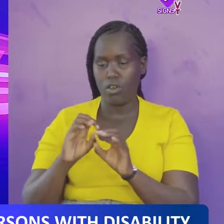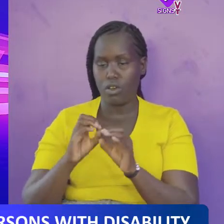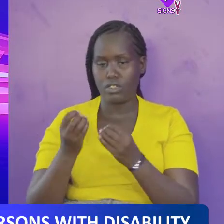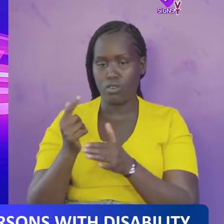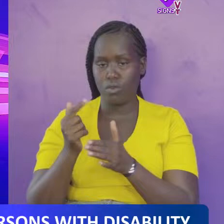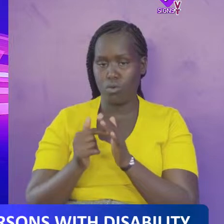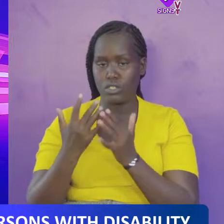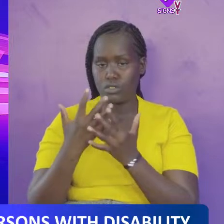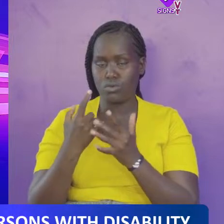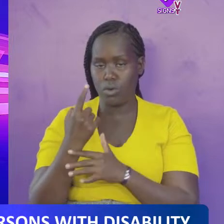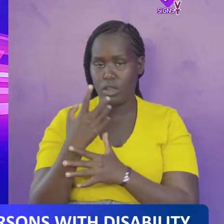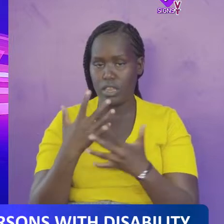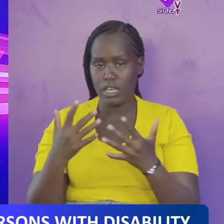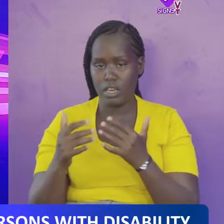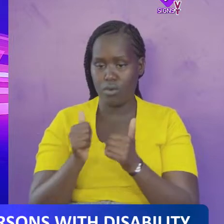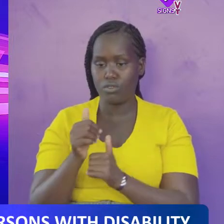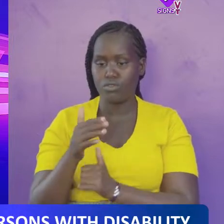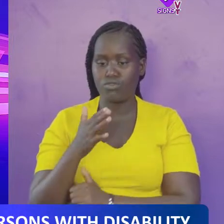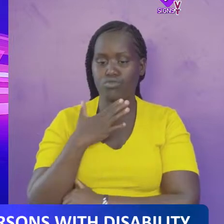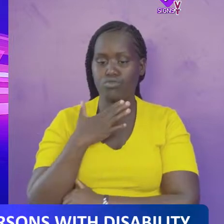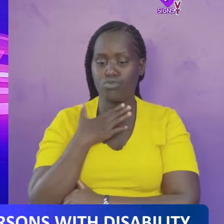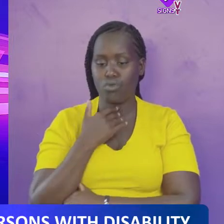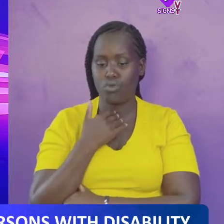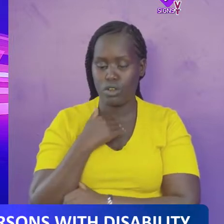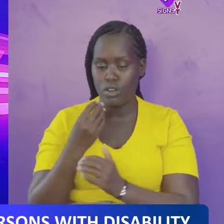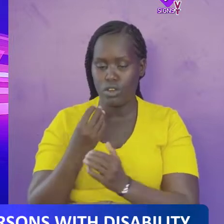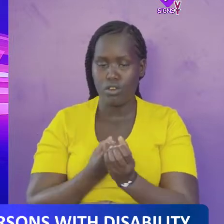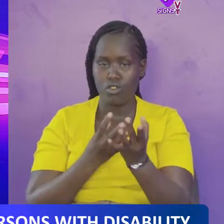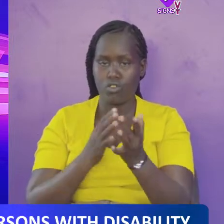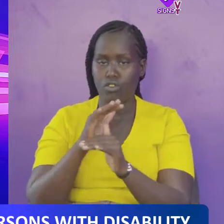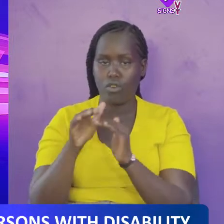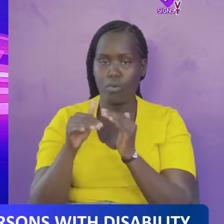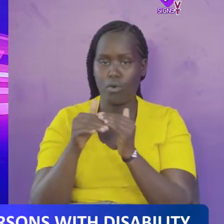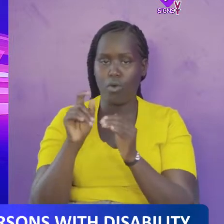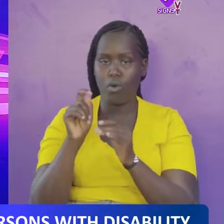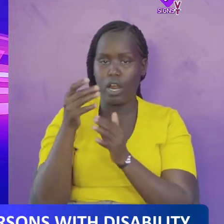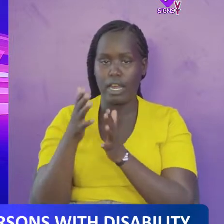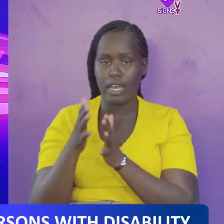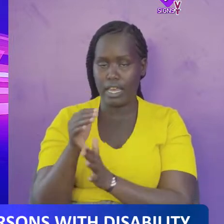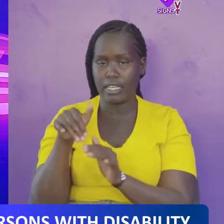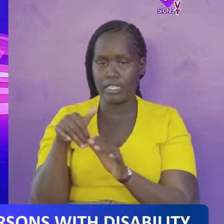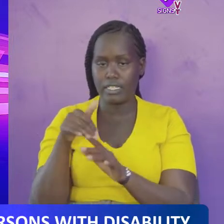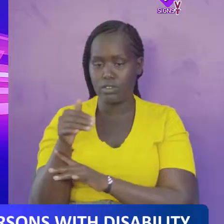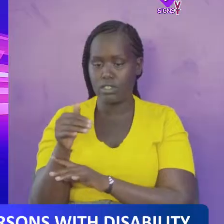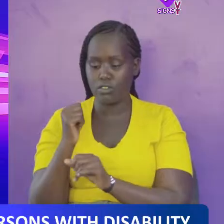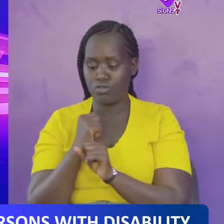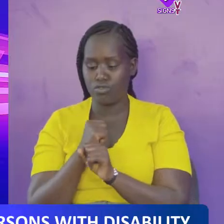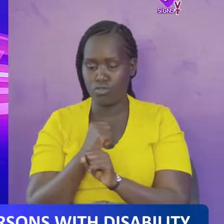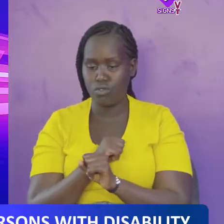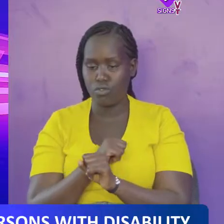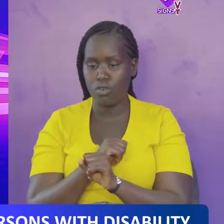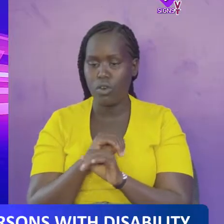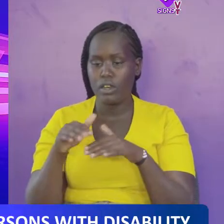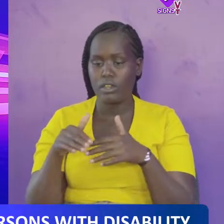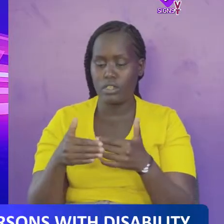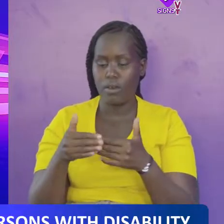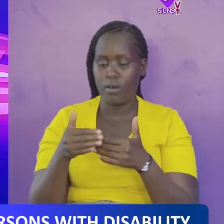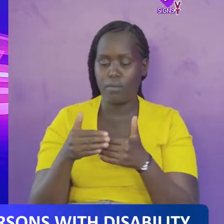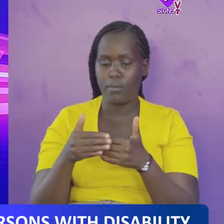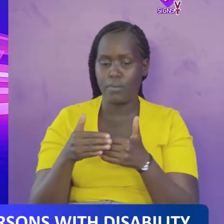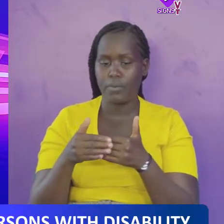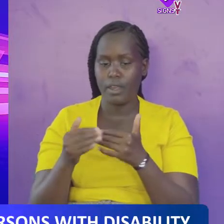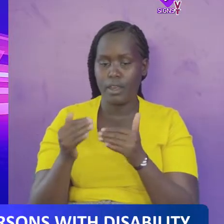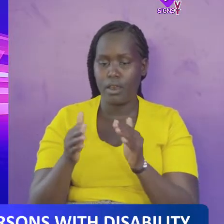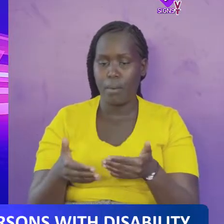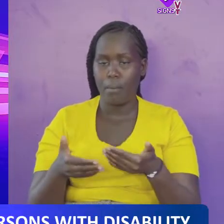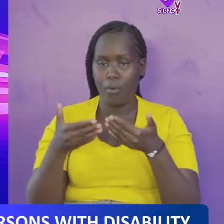you might want to inform every Kenyan out there to do as far as promoting disability inclusion